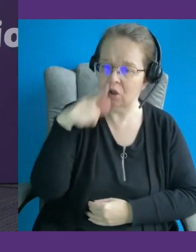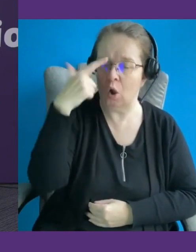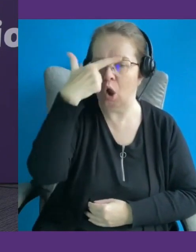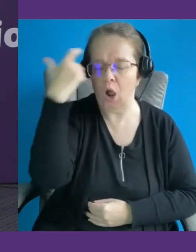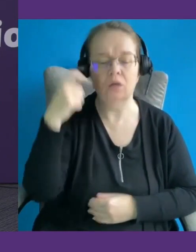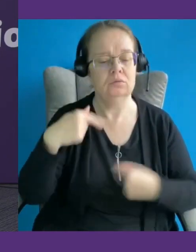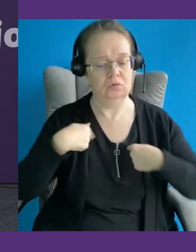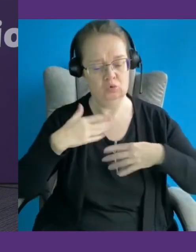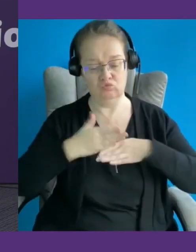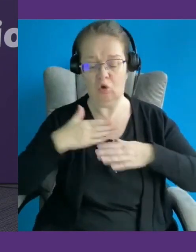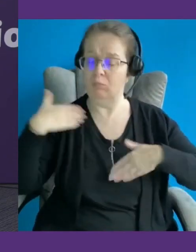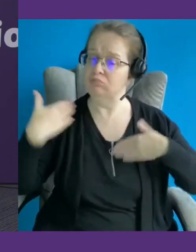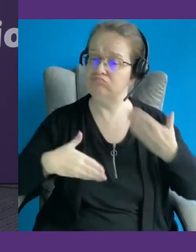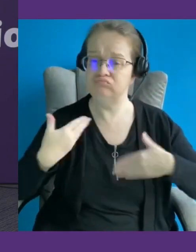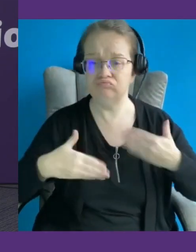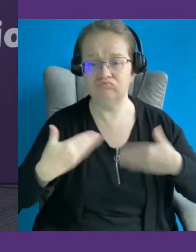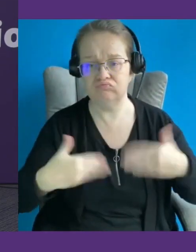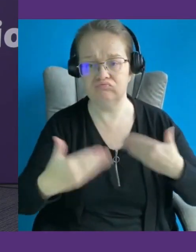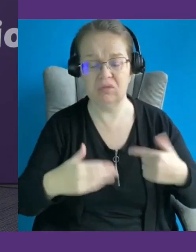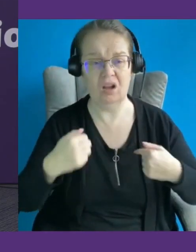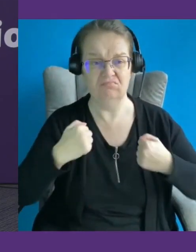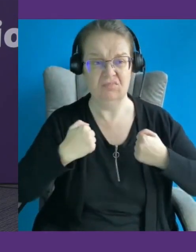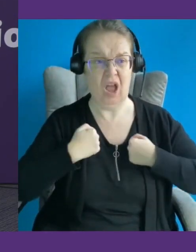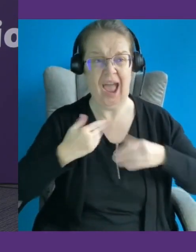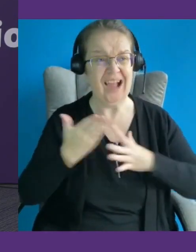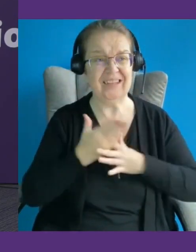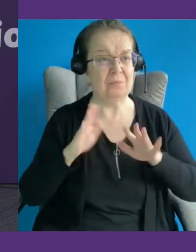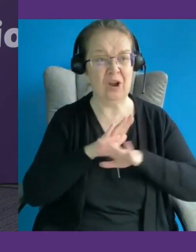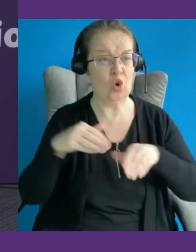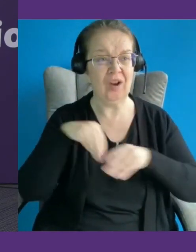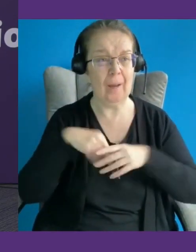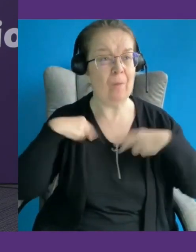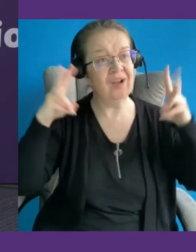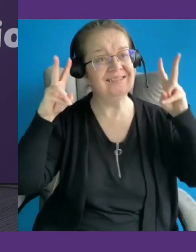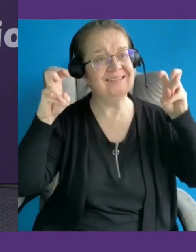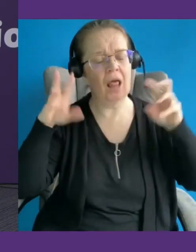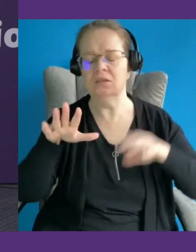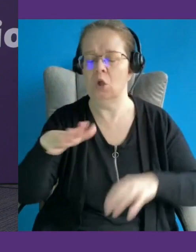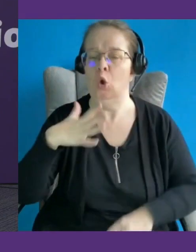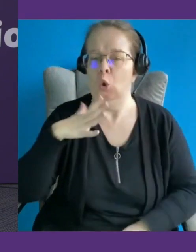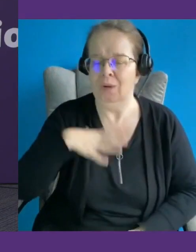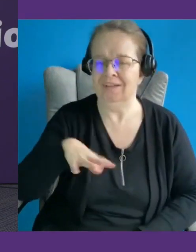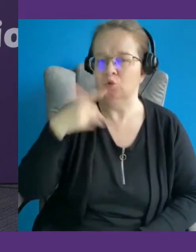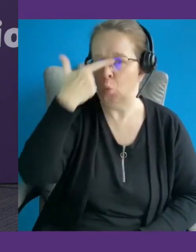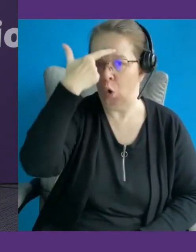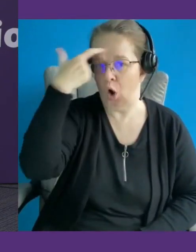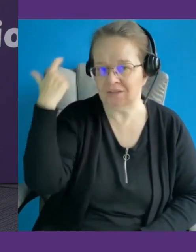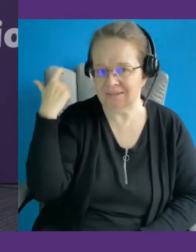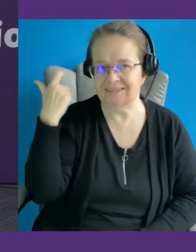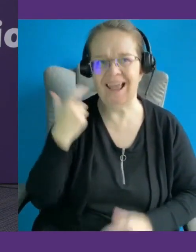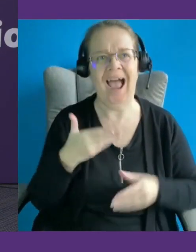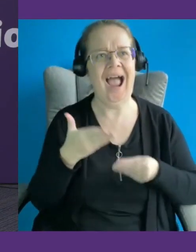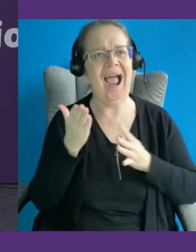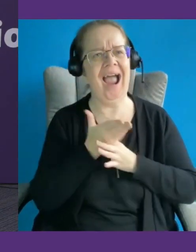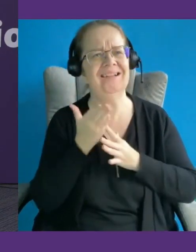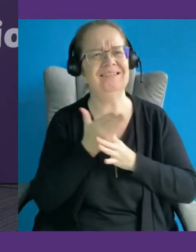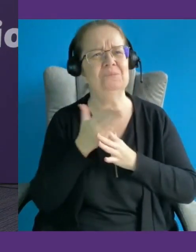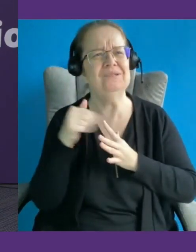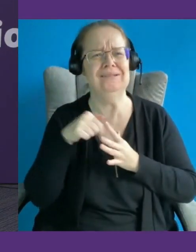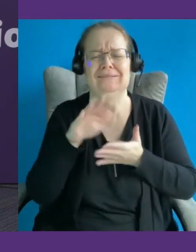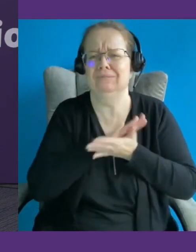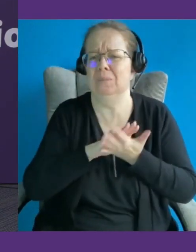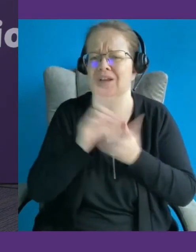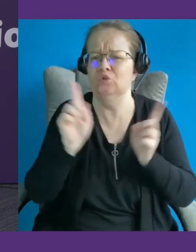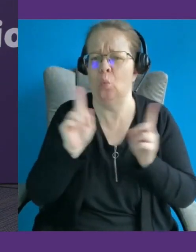job, even if accessibility isn't in your title, it's important for you to understand what this means to our company and to